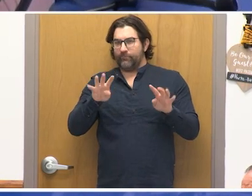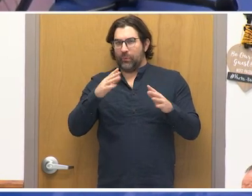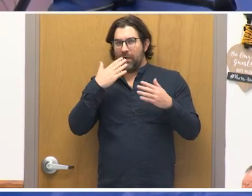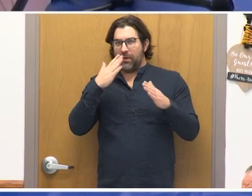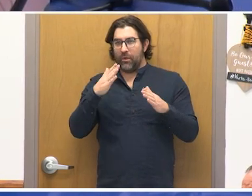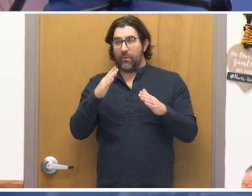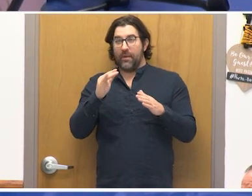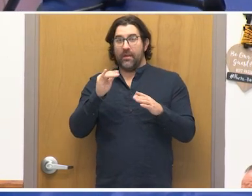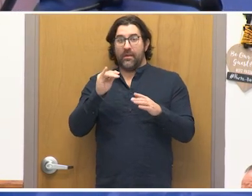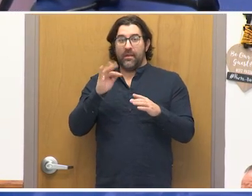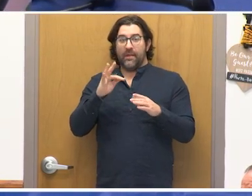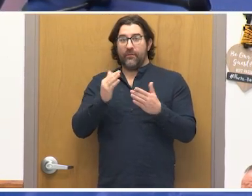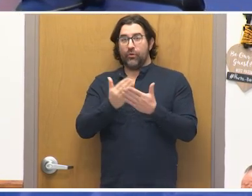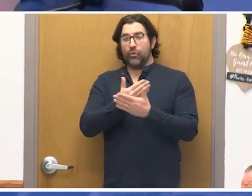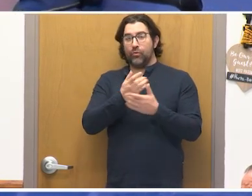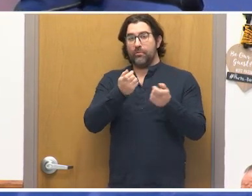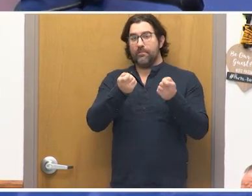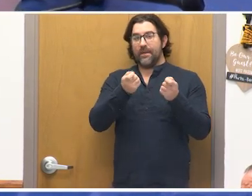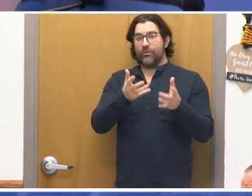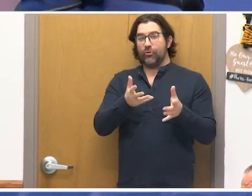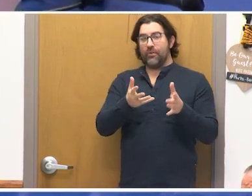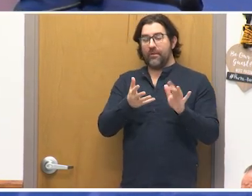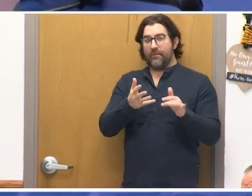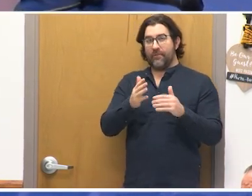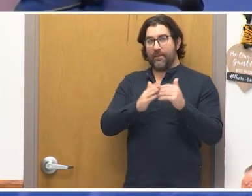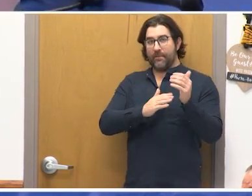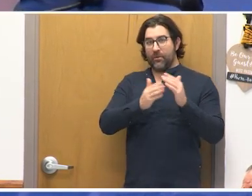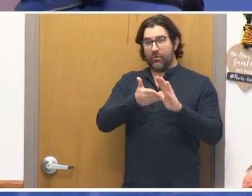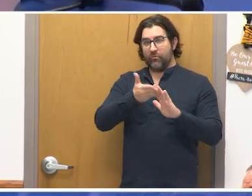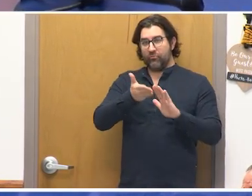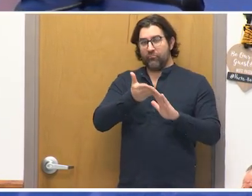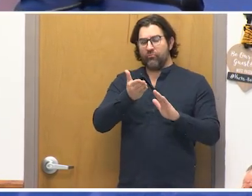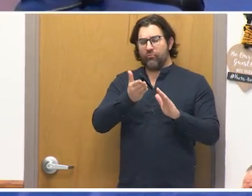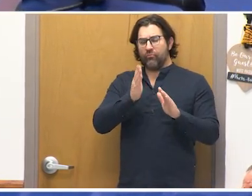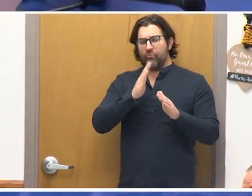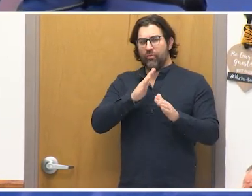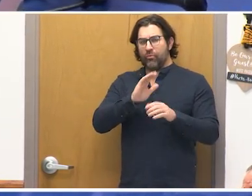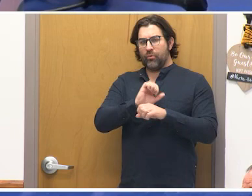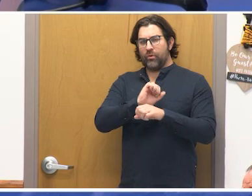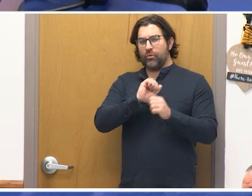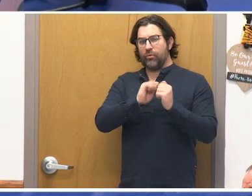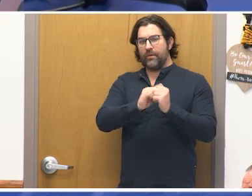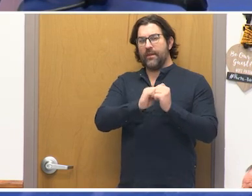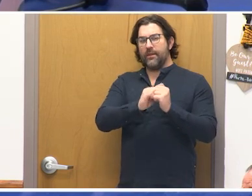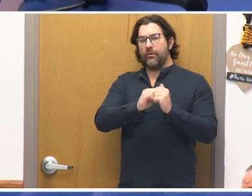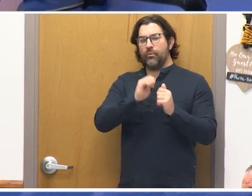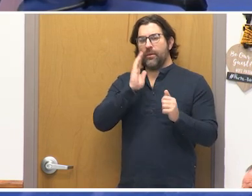do have a new manager, operator of that building, we would happily work with them on that.